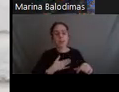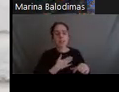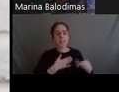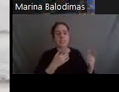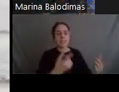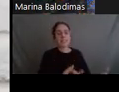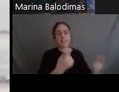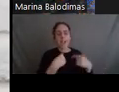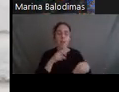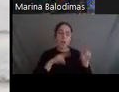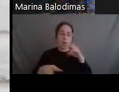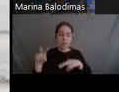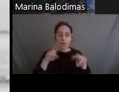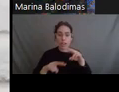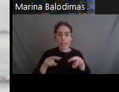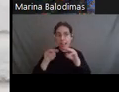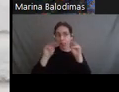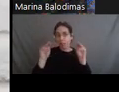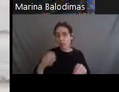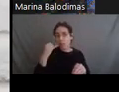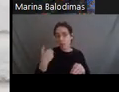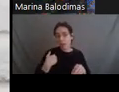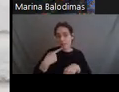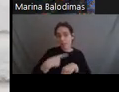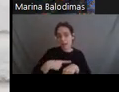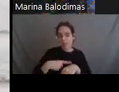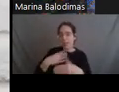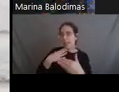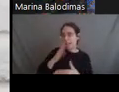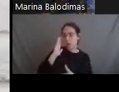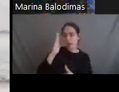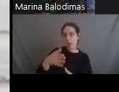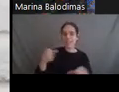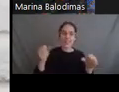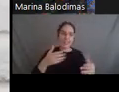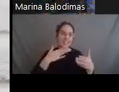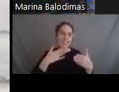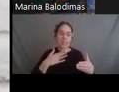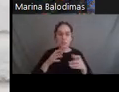here at the museum when you have a chance. Thank you. I definitely will. Yes. Thanks.